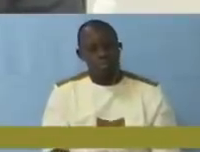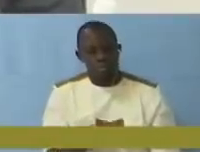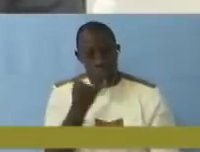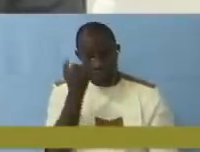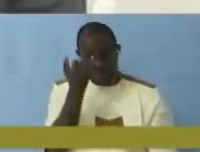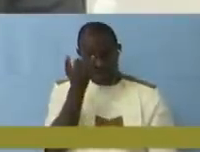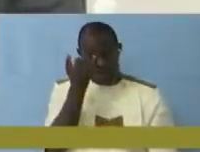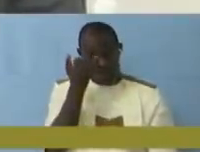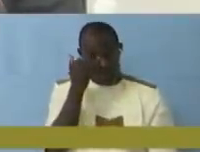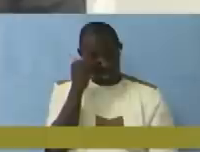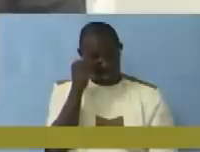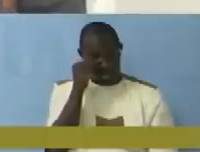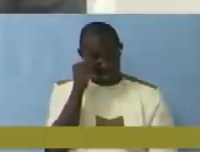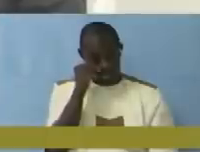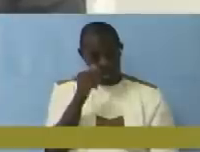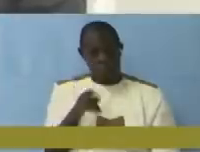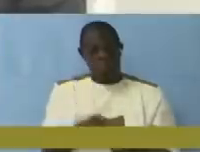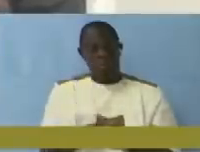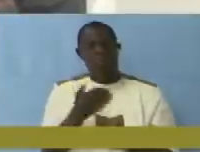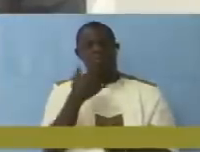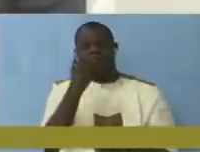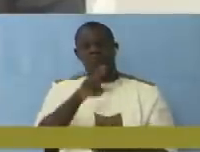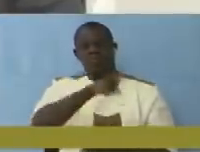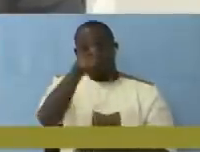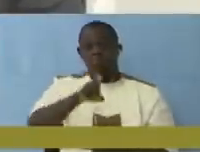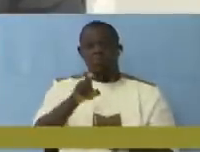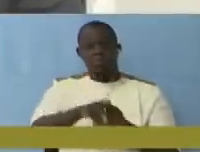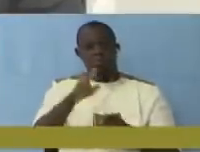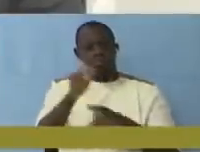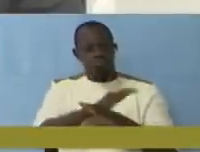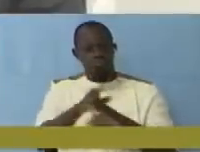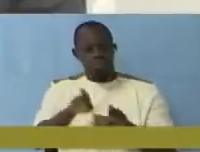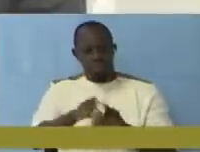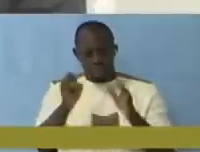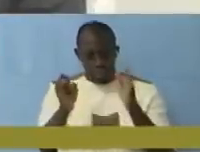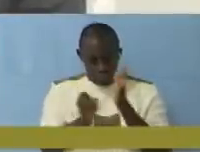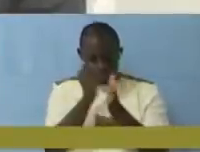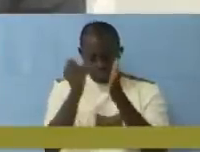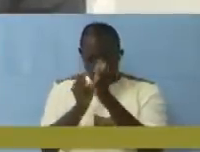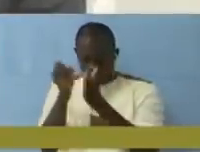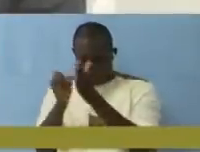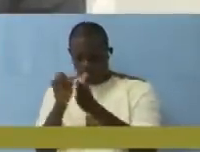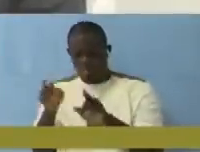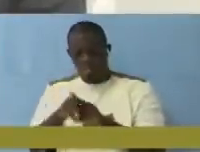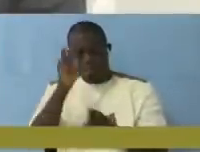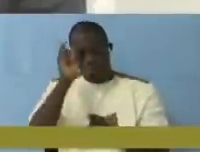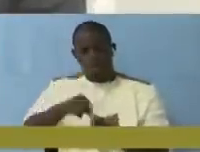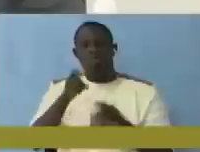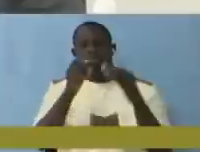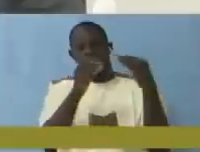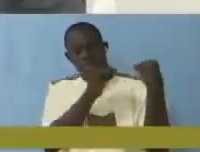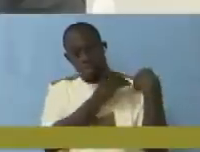people who were arrested with regards to a plan to kill the president?